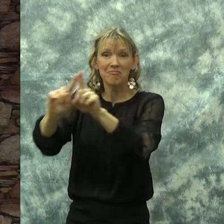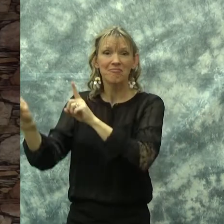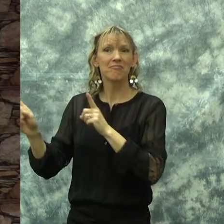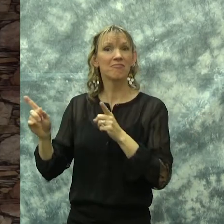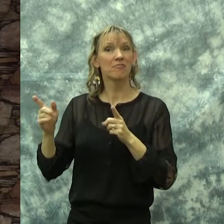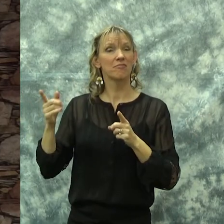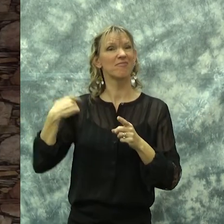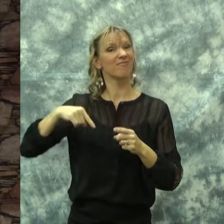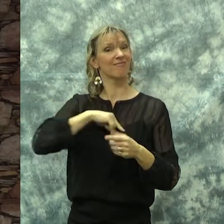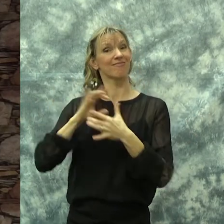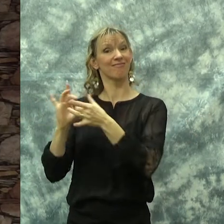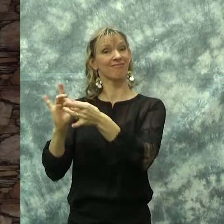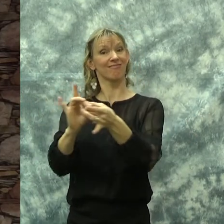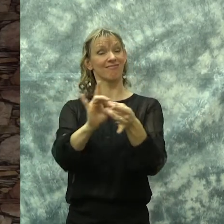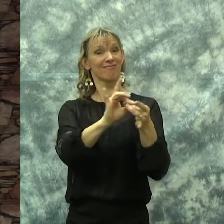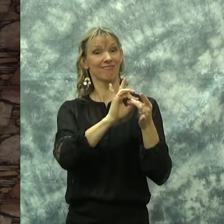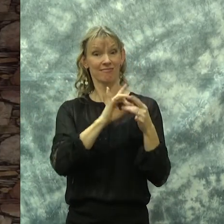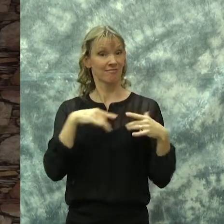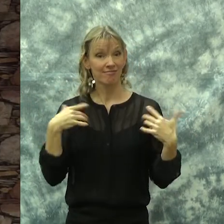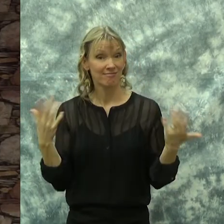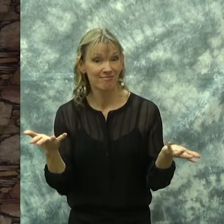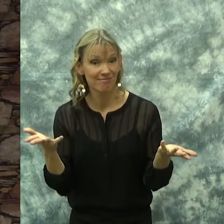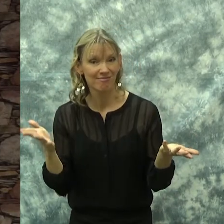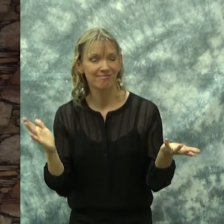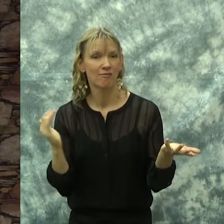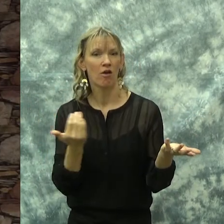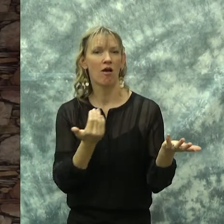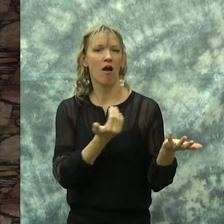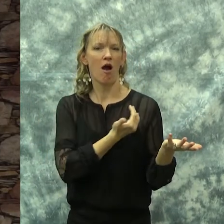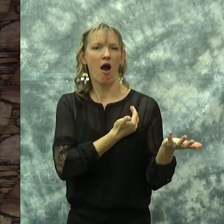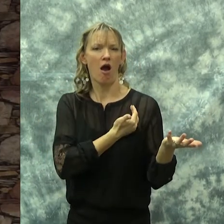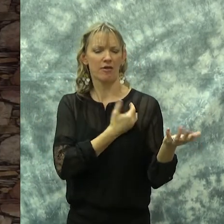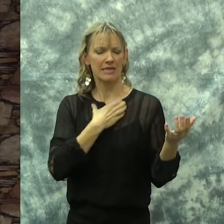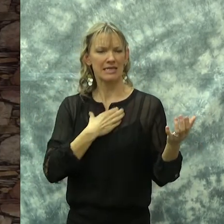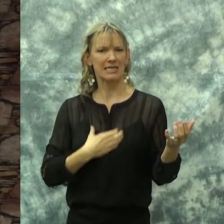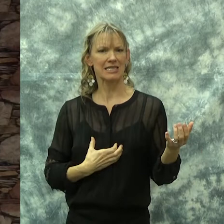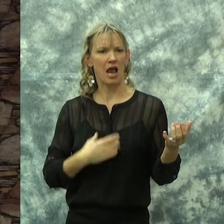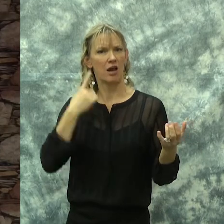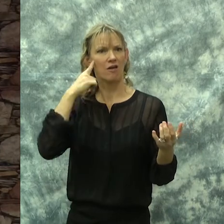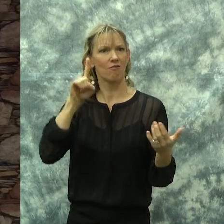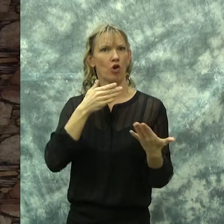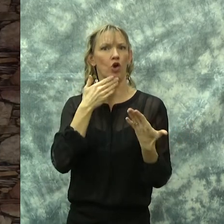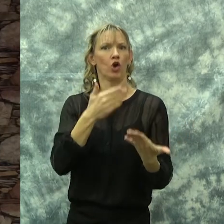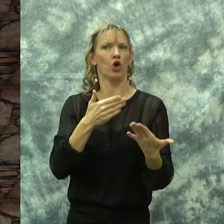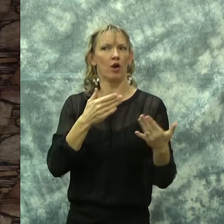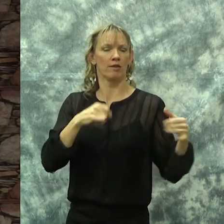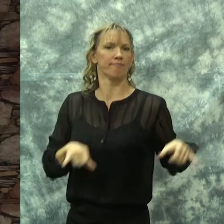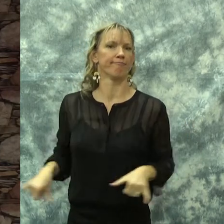what unites us is our common desire for good.